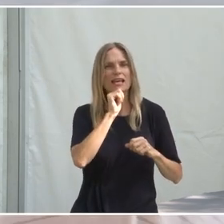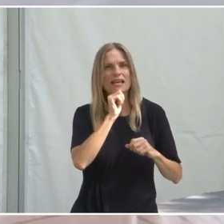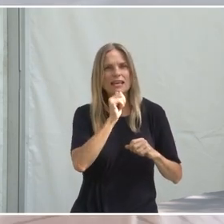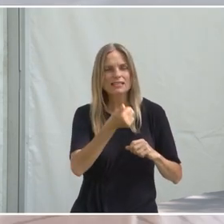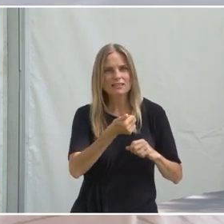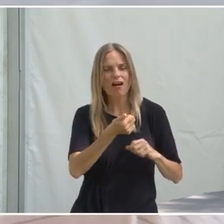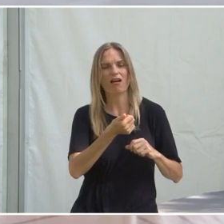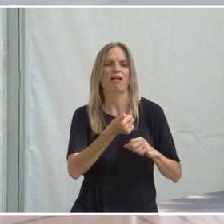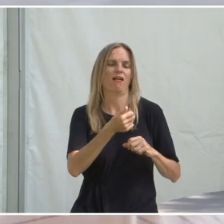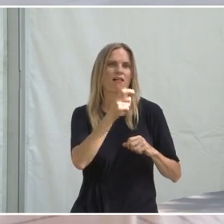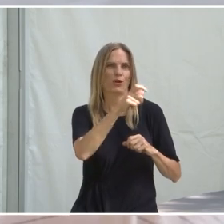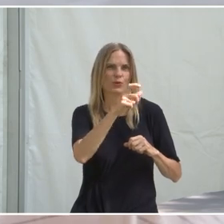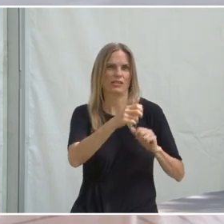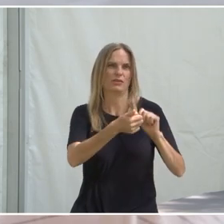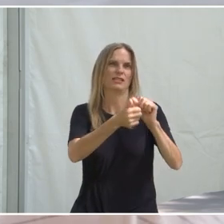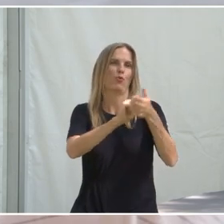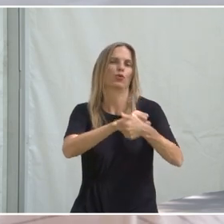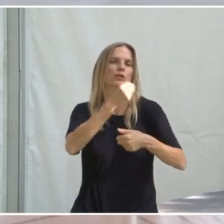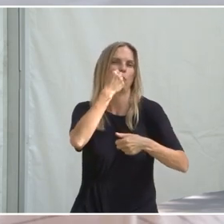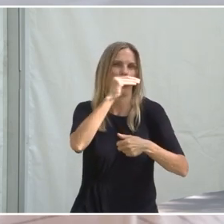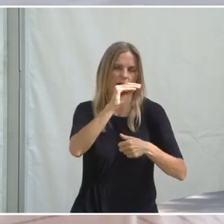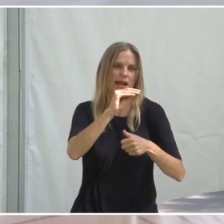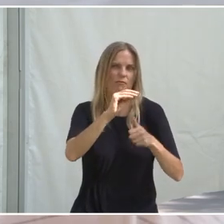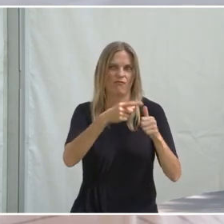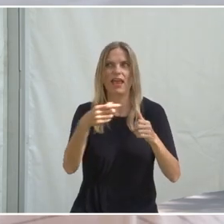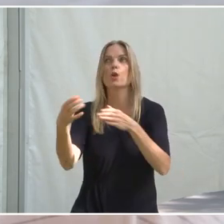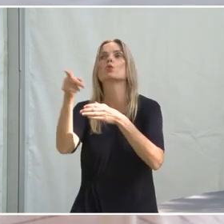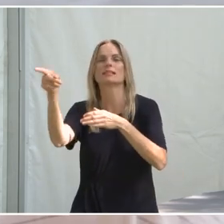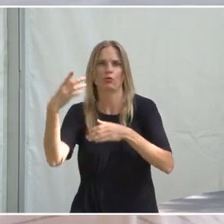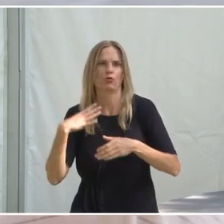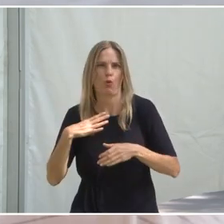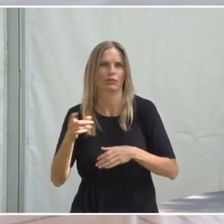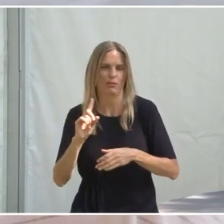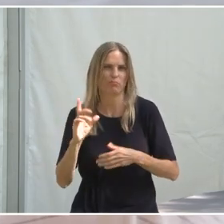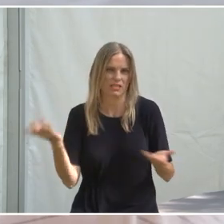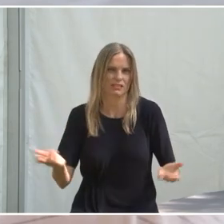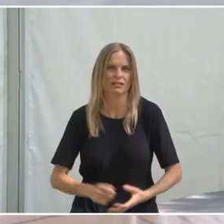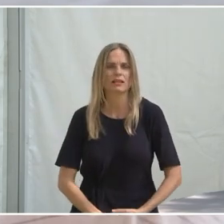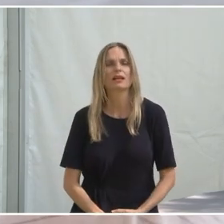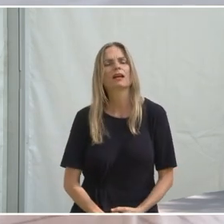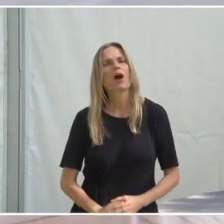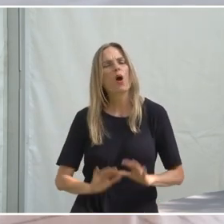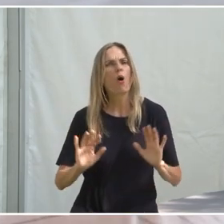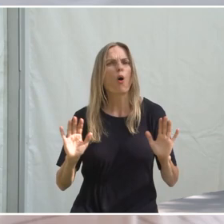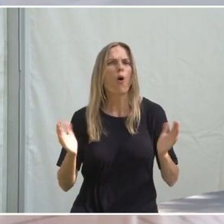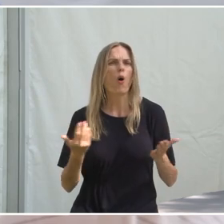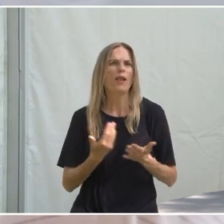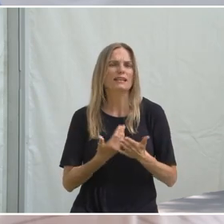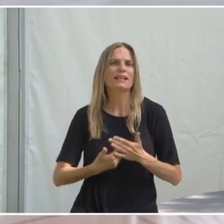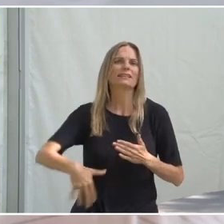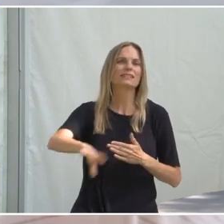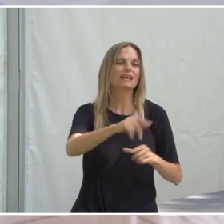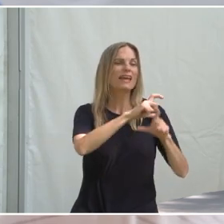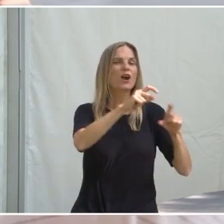the rest of society already expecting them. The schools are part of society. So if we try to fix everything through